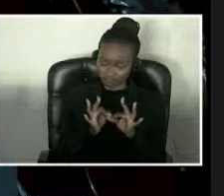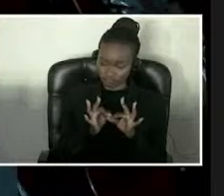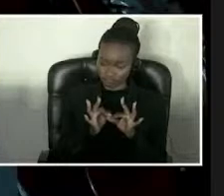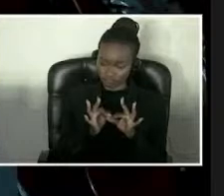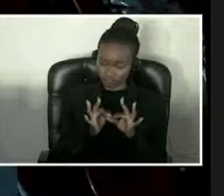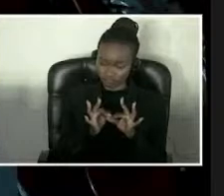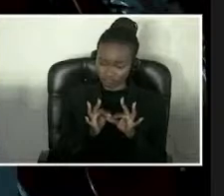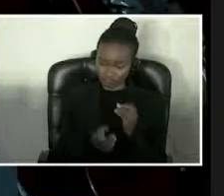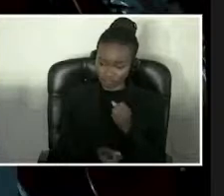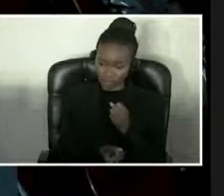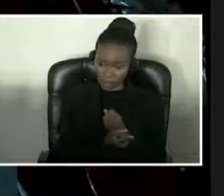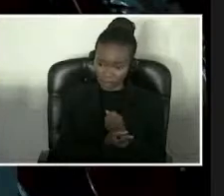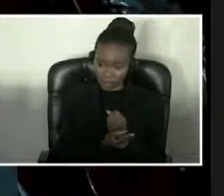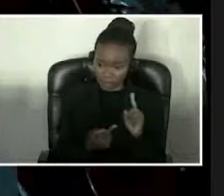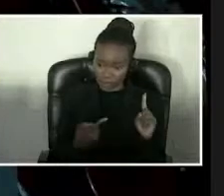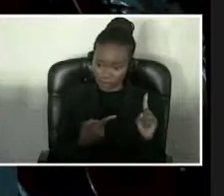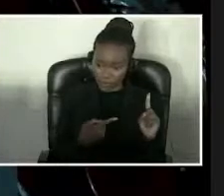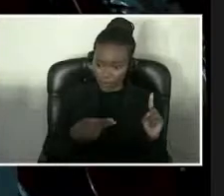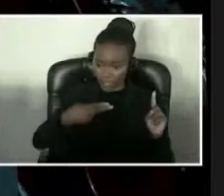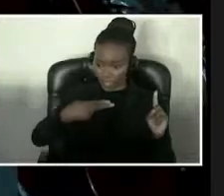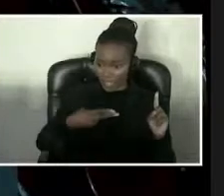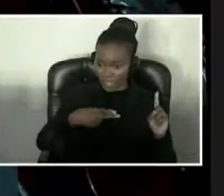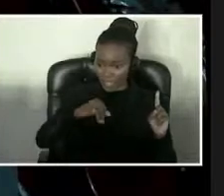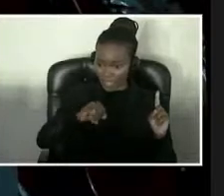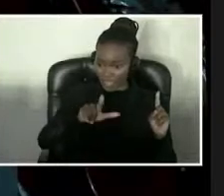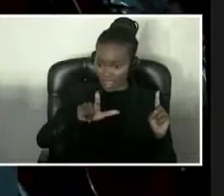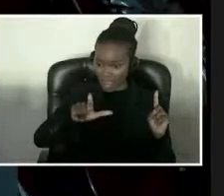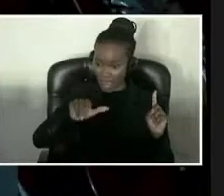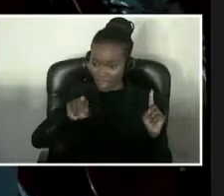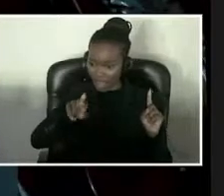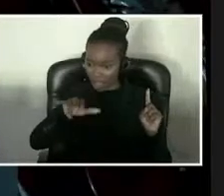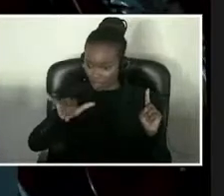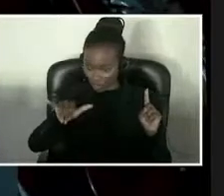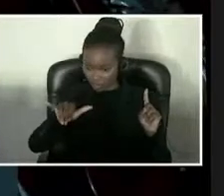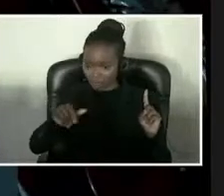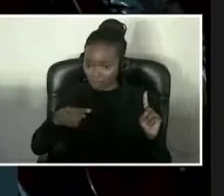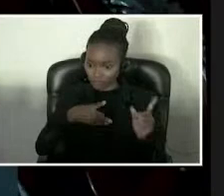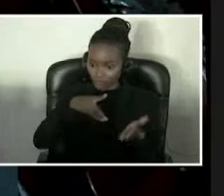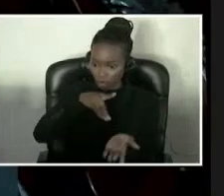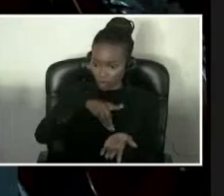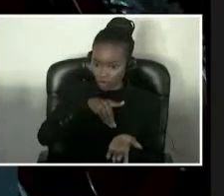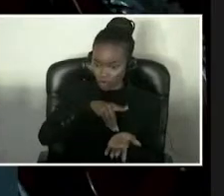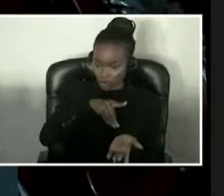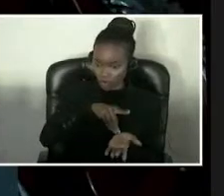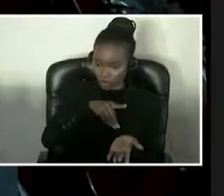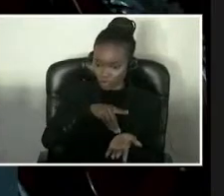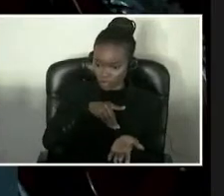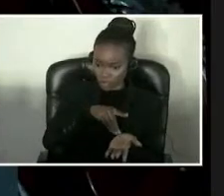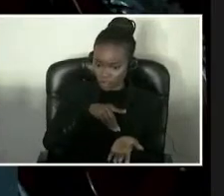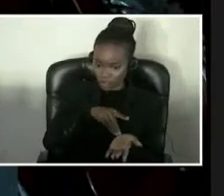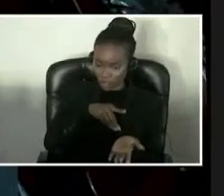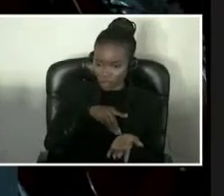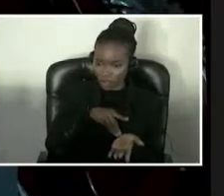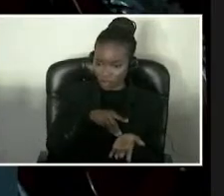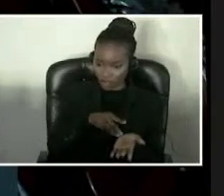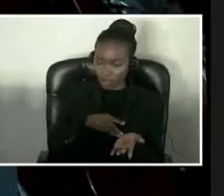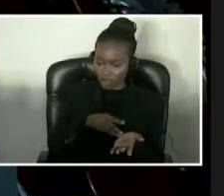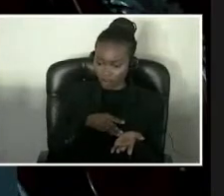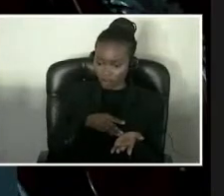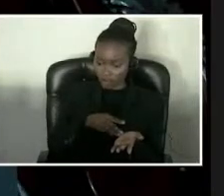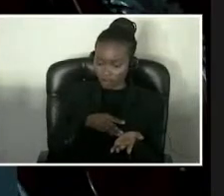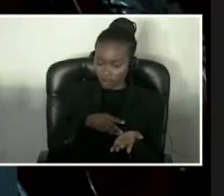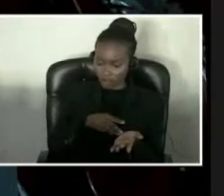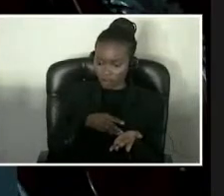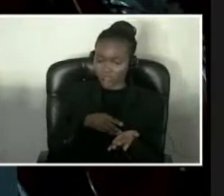hillary cardi the daughter of patrice gatti was the former secretary of economic